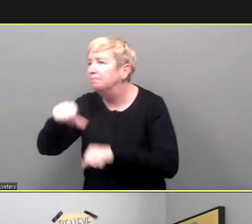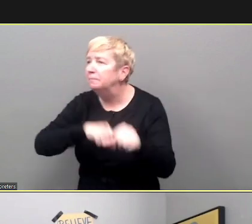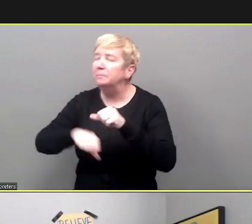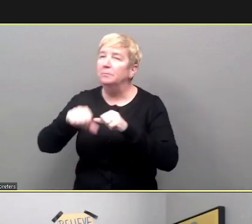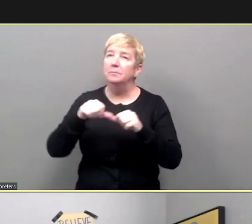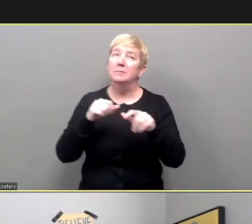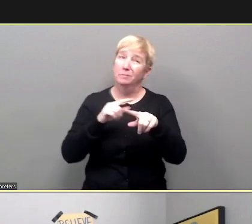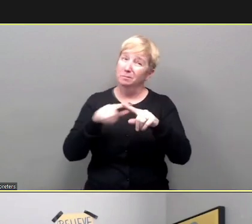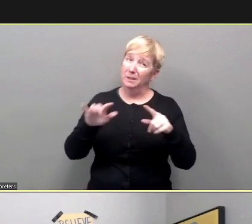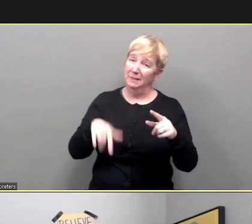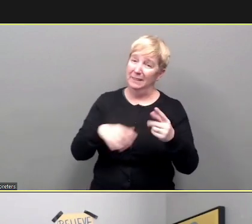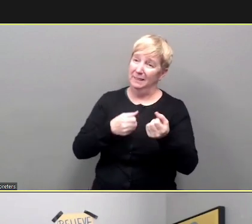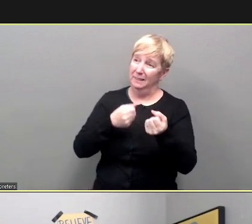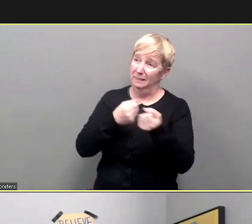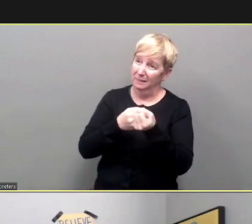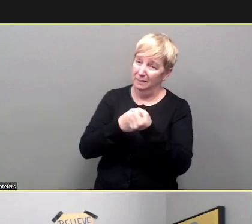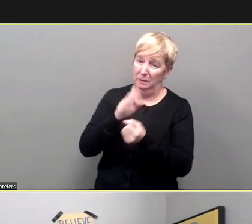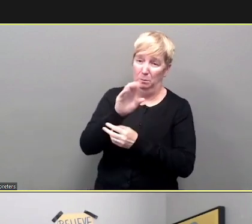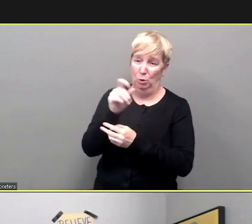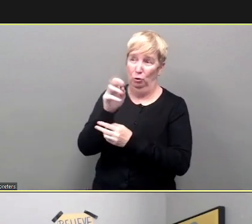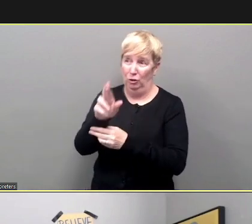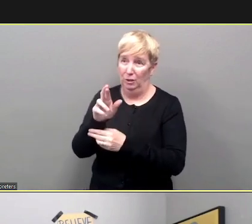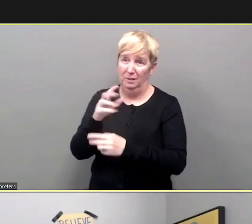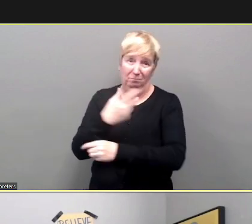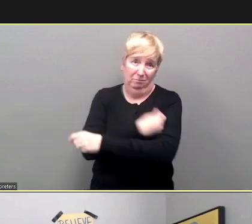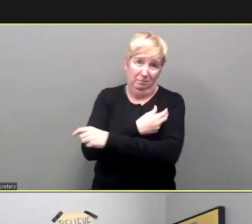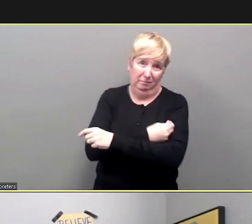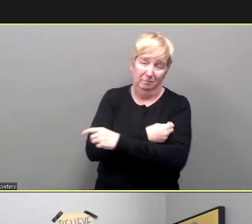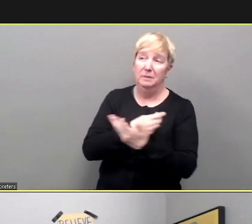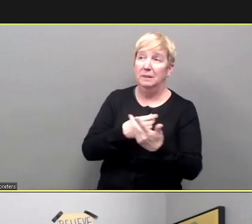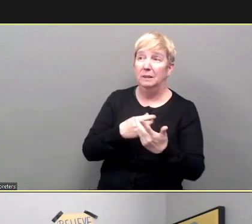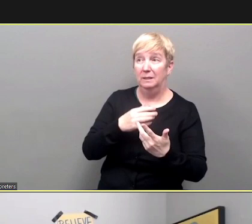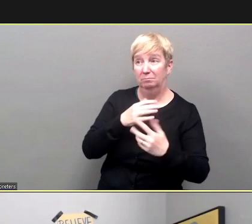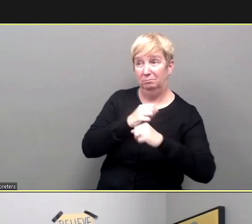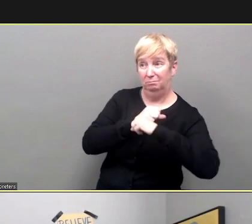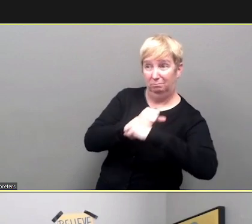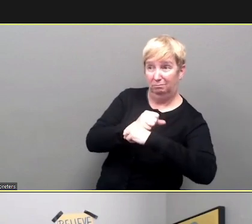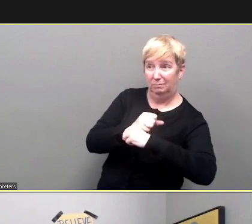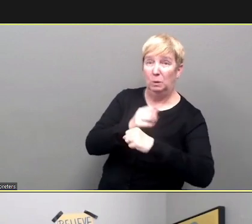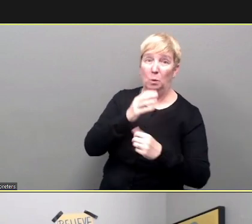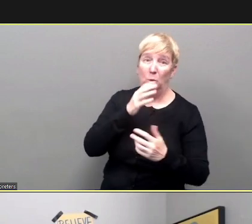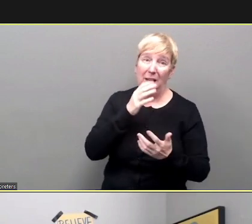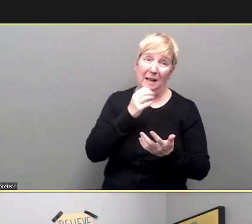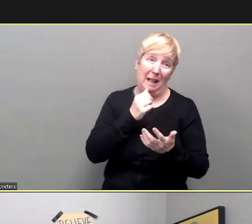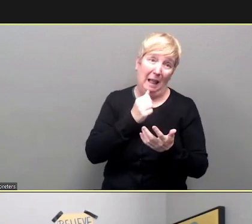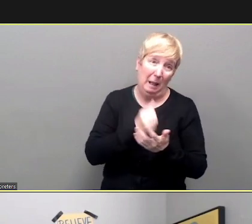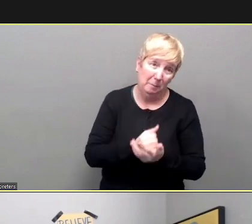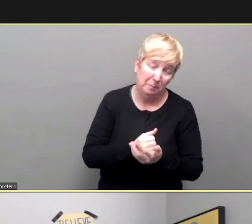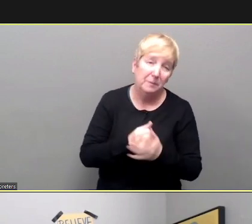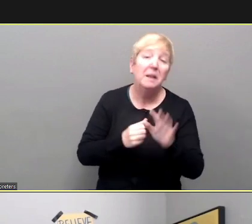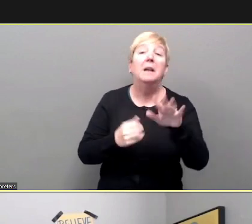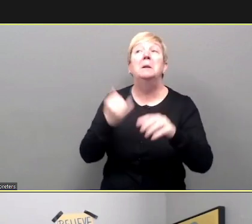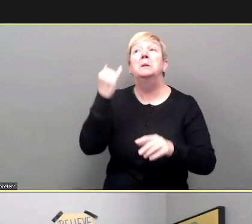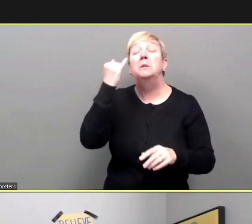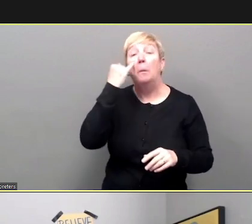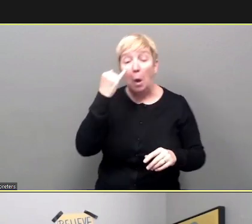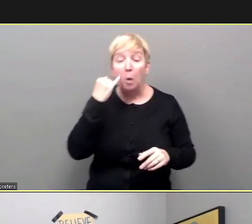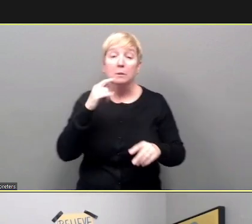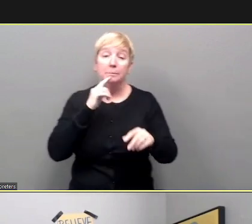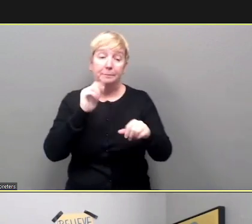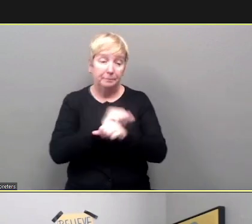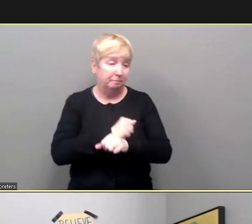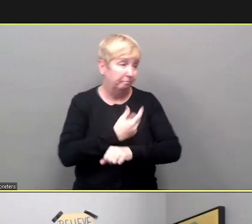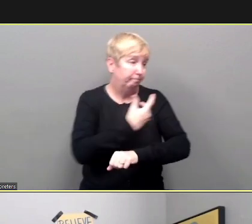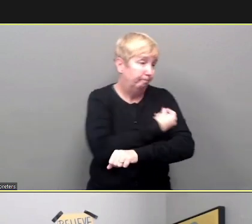the vaccine, you could probably sometimes still get a case of COVID, but it's going to be much more mild. And what